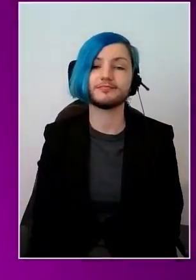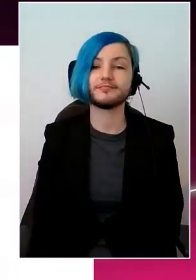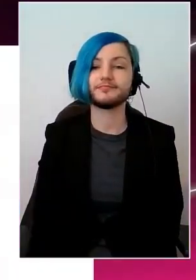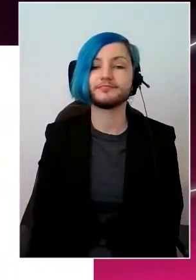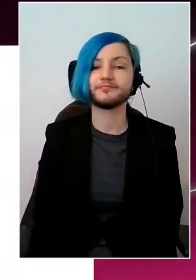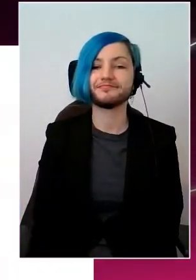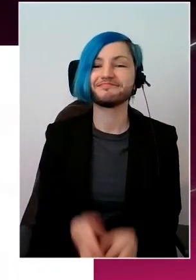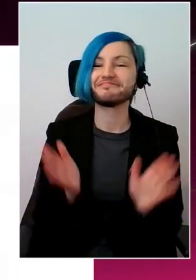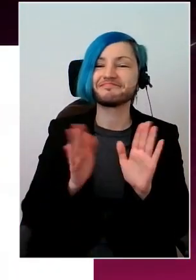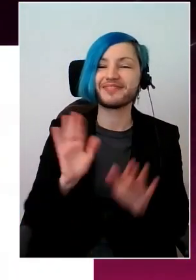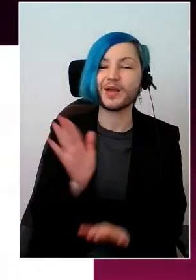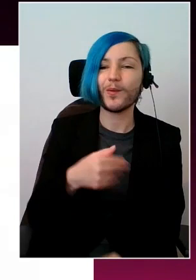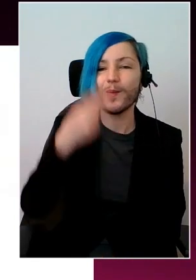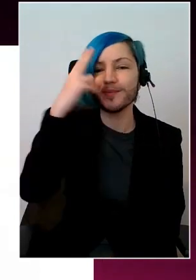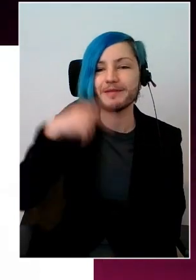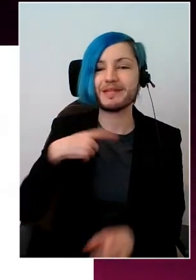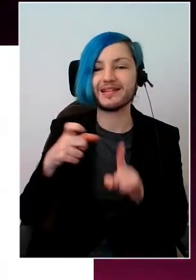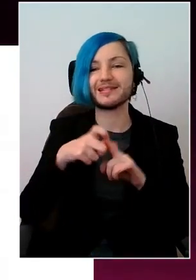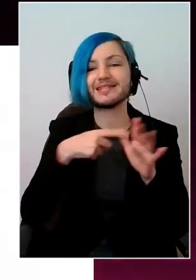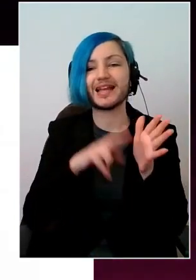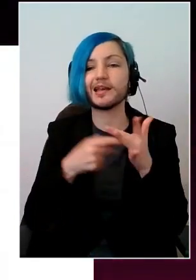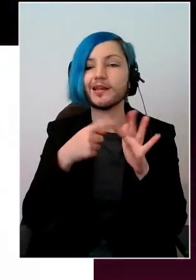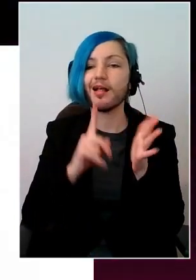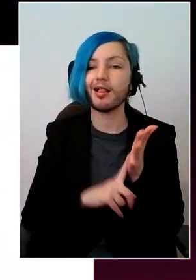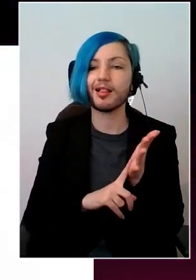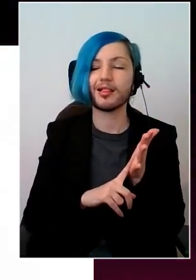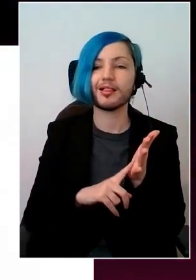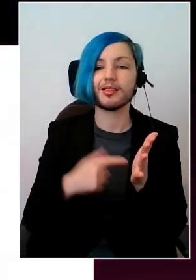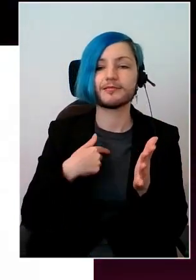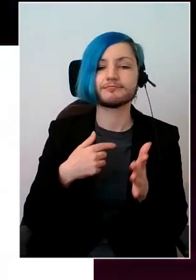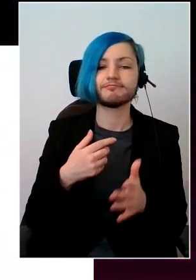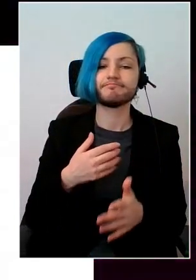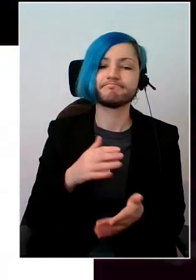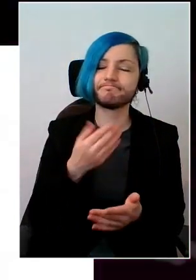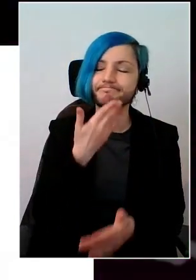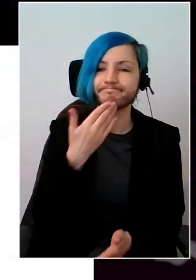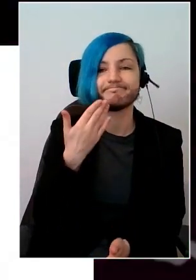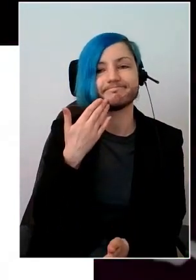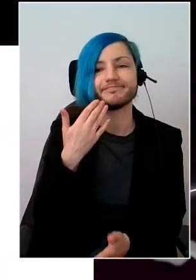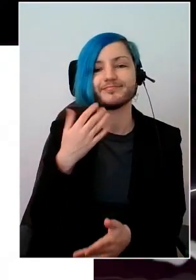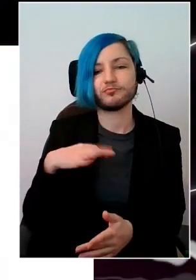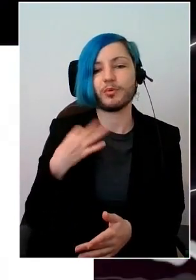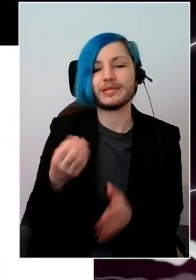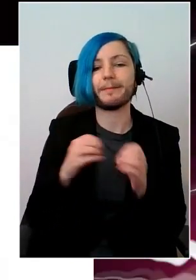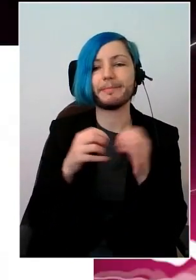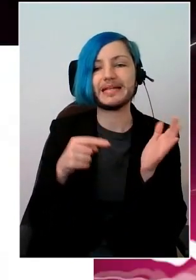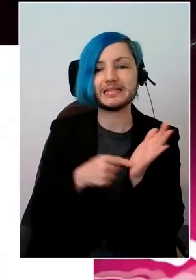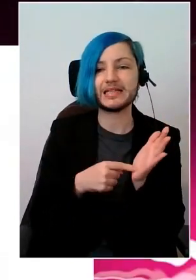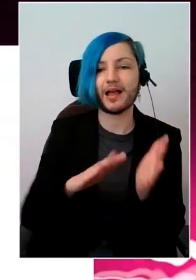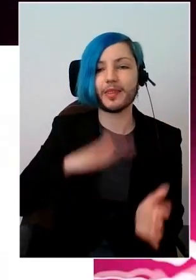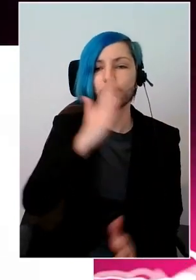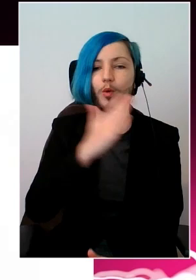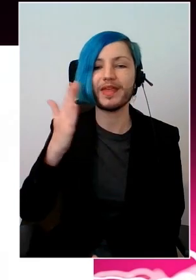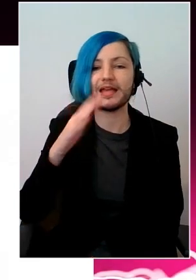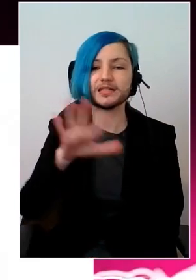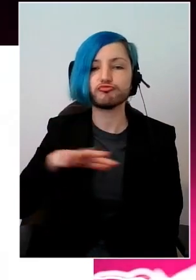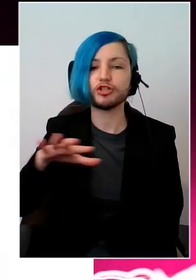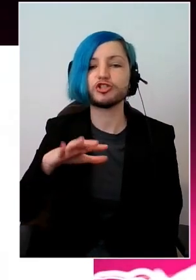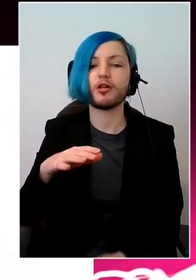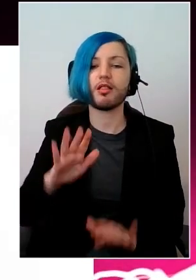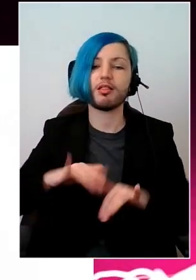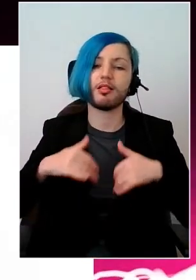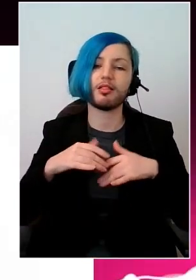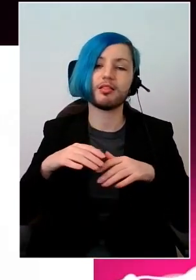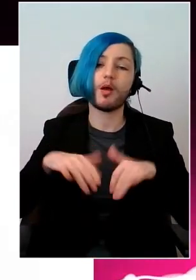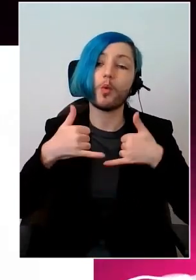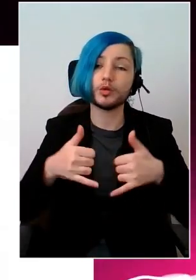Hello everyone, my name is Daniel and I'm delighted to represent BT at the North East Regional Award. BT are overjoyed to